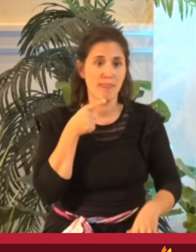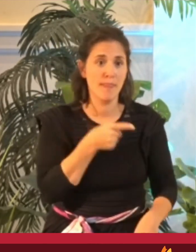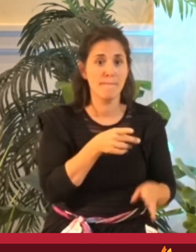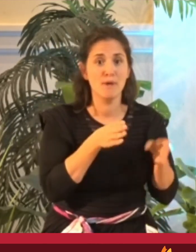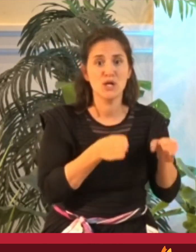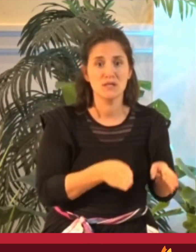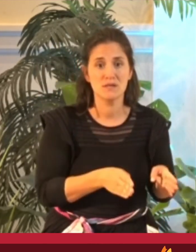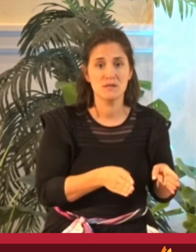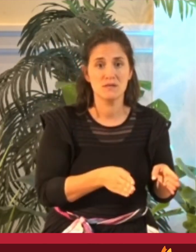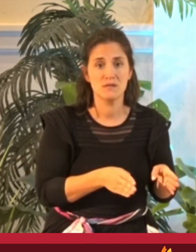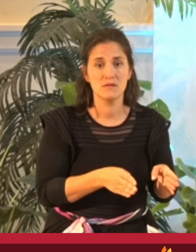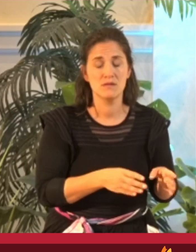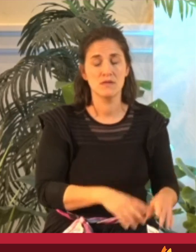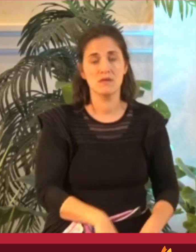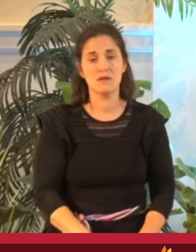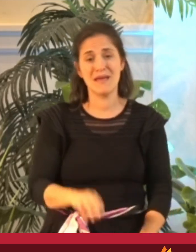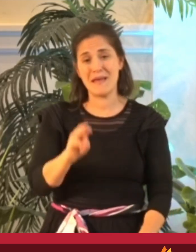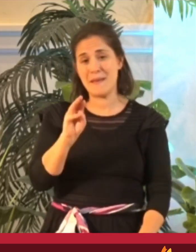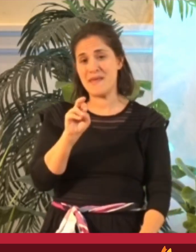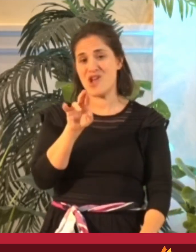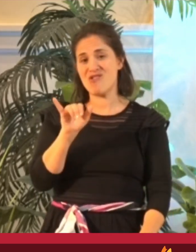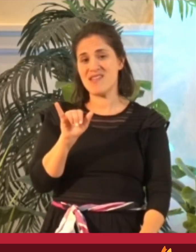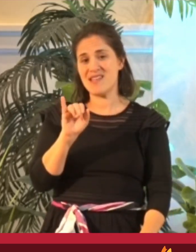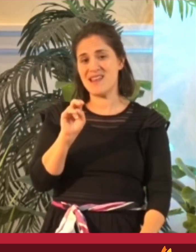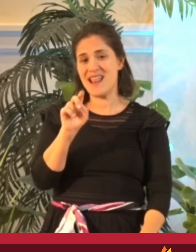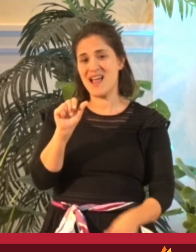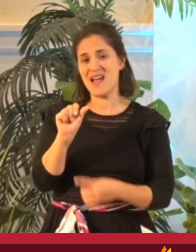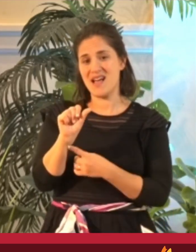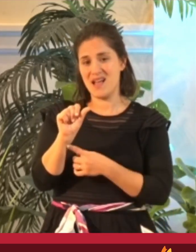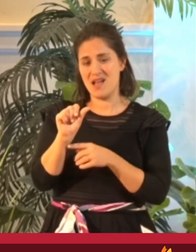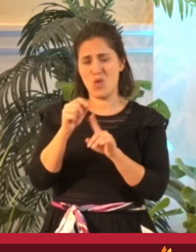that I didn't know that she had died."